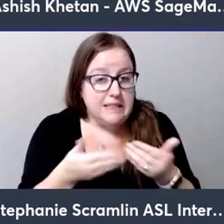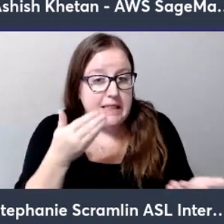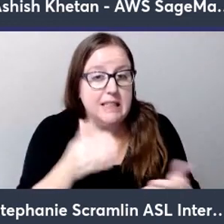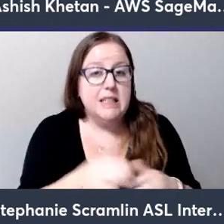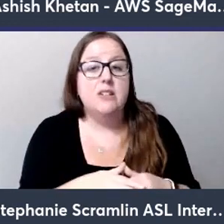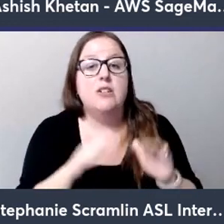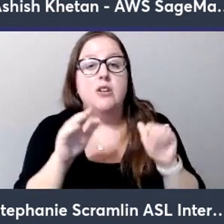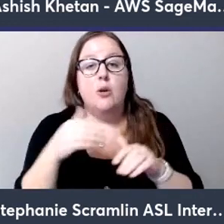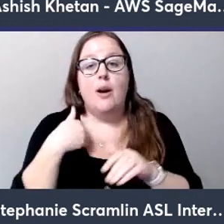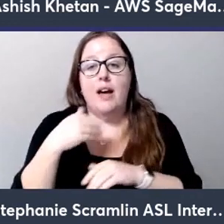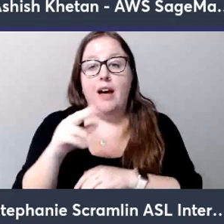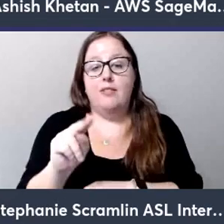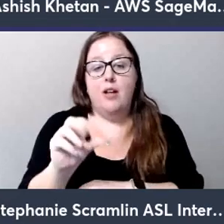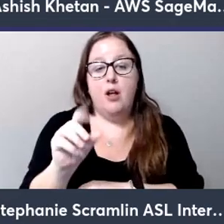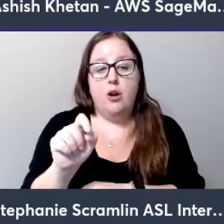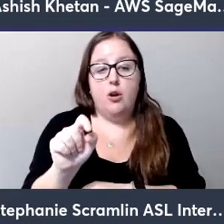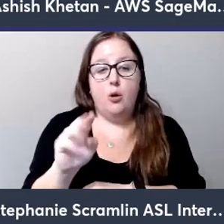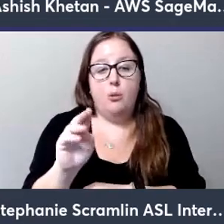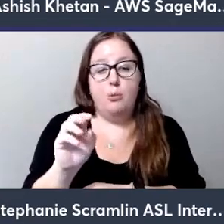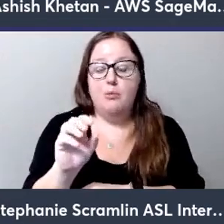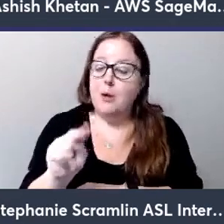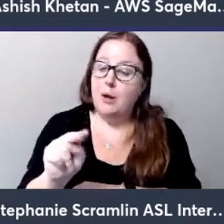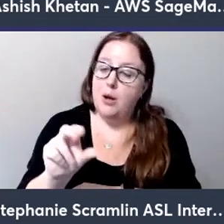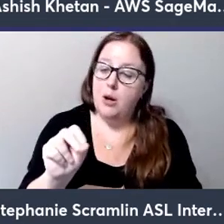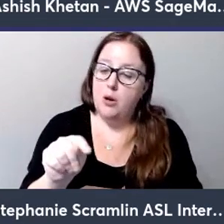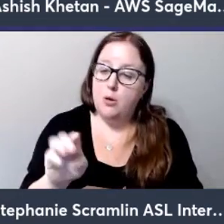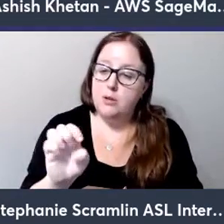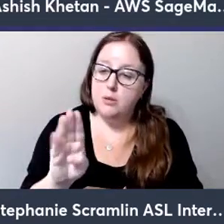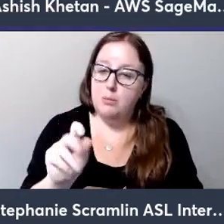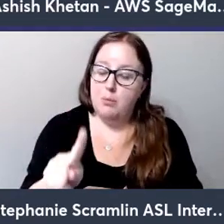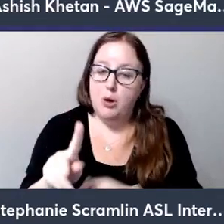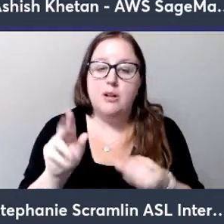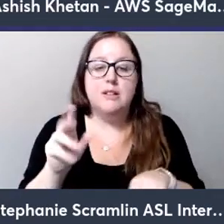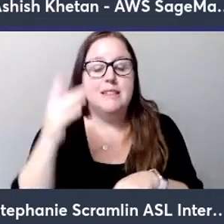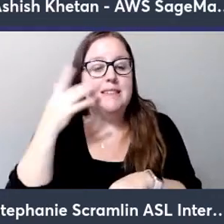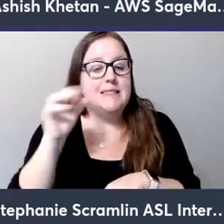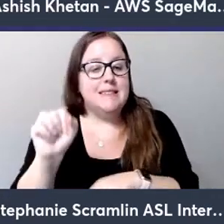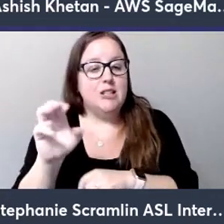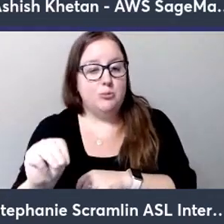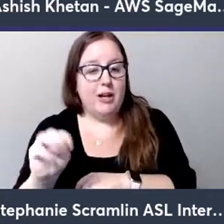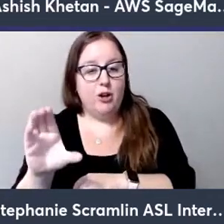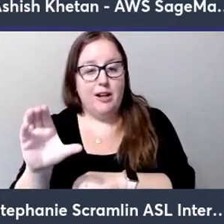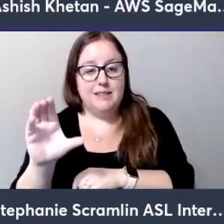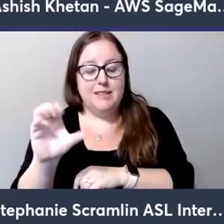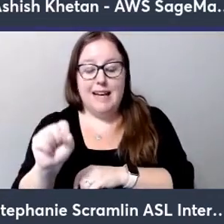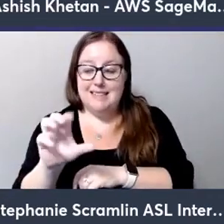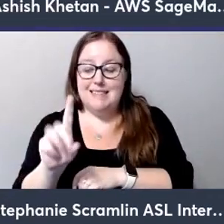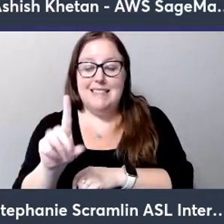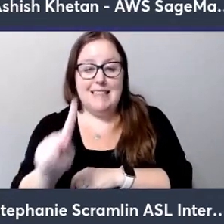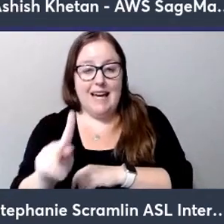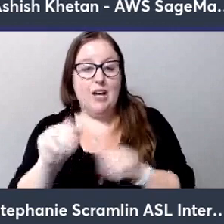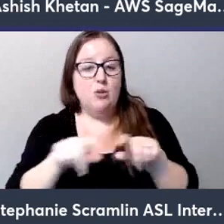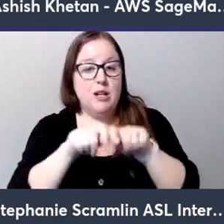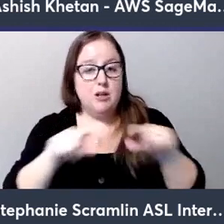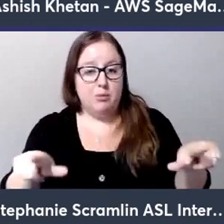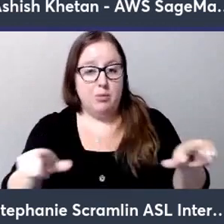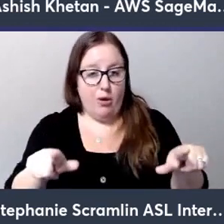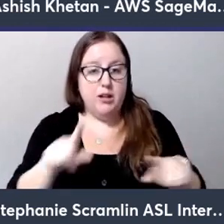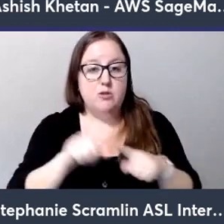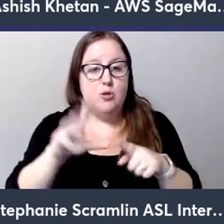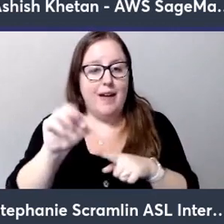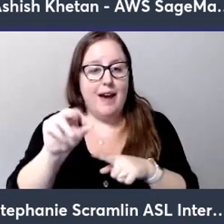notebook so that you can use SageMaker Python SDK and do the same operations of the train and deploy button through a piece of